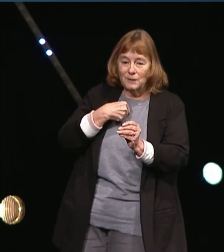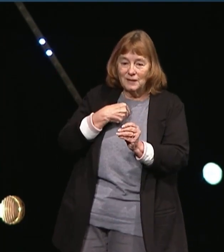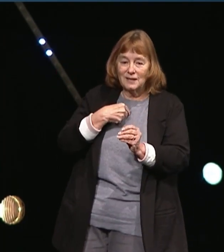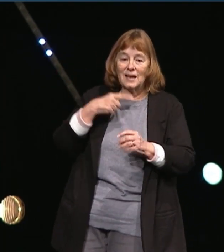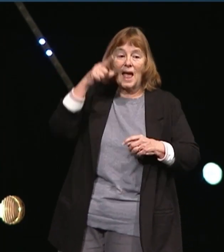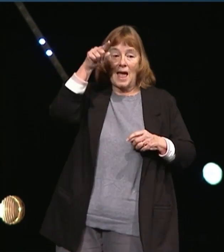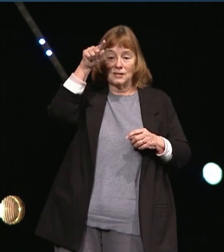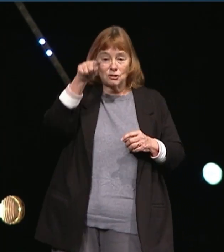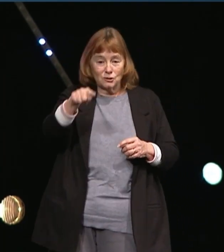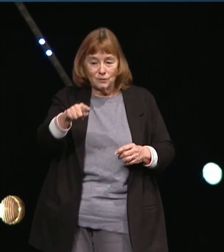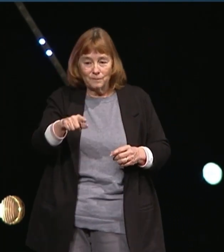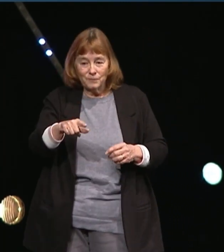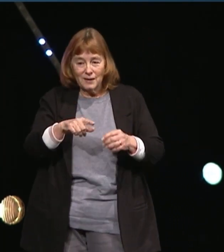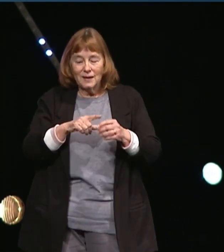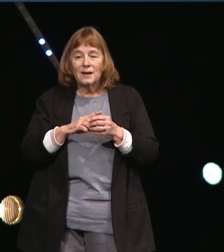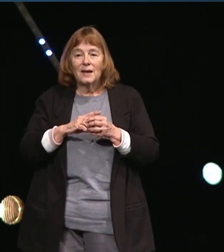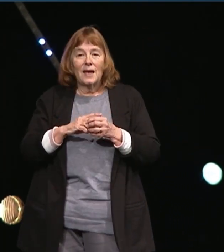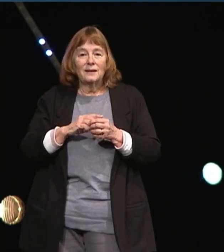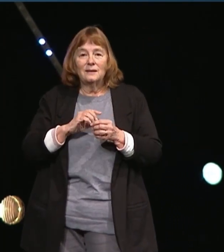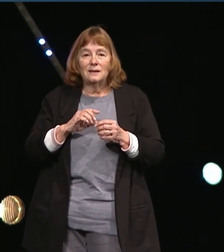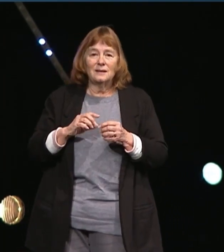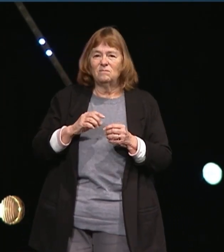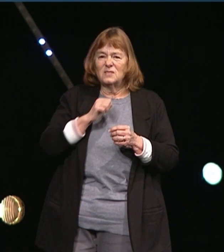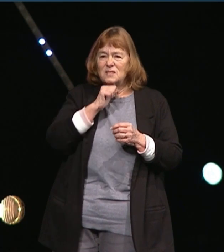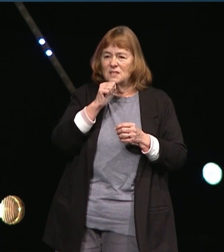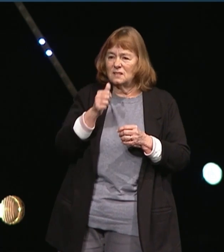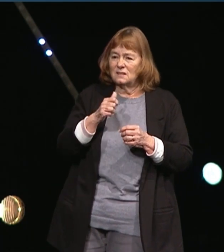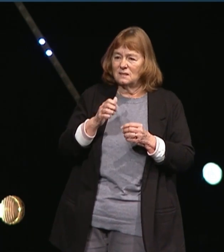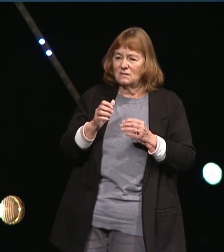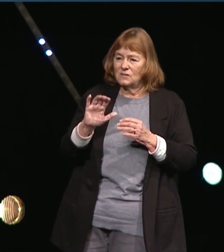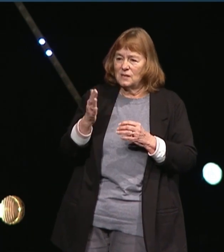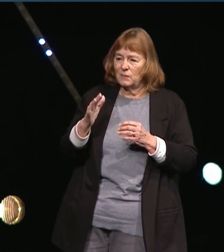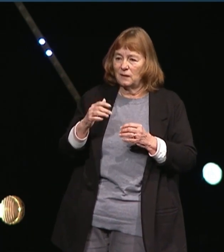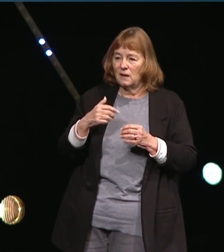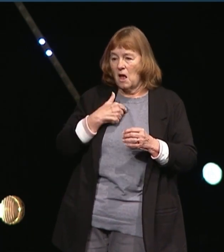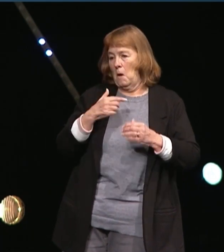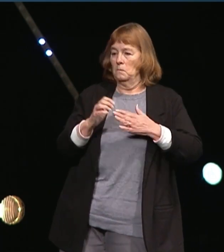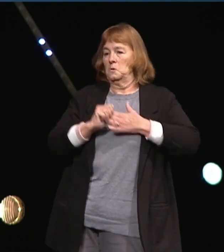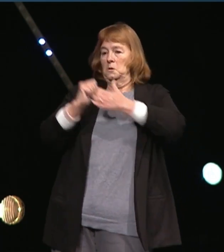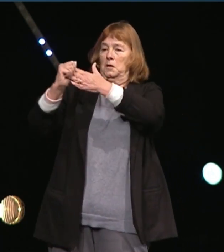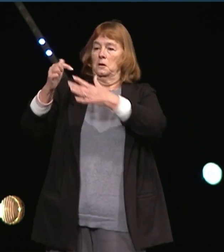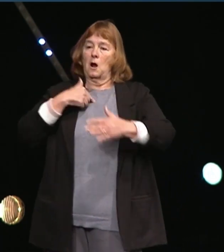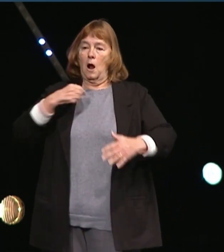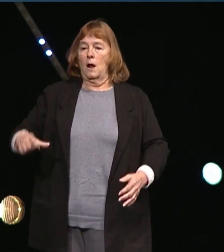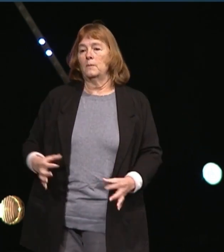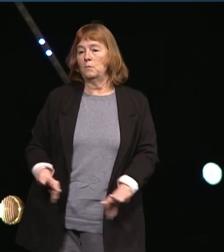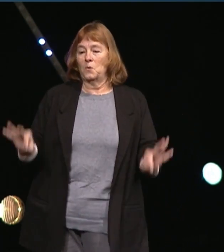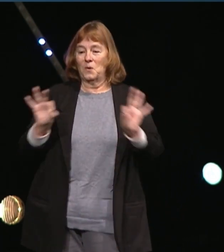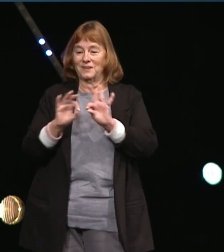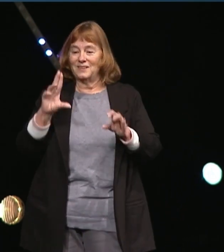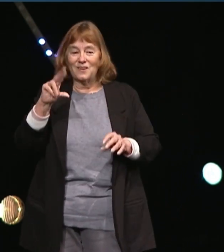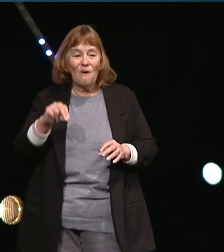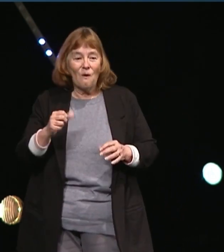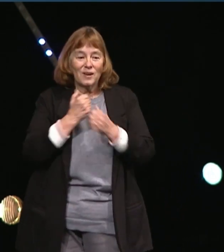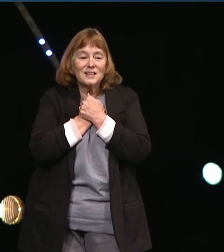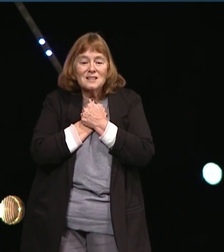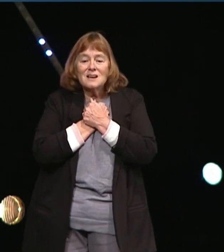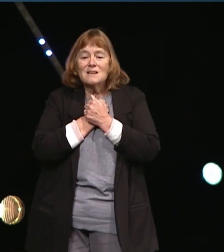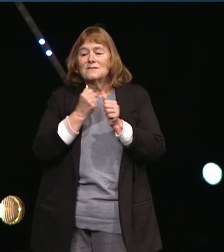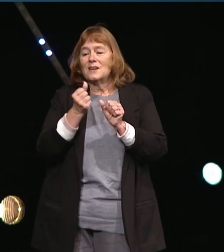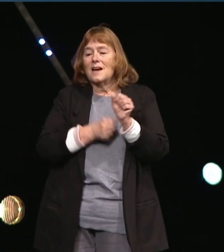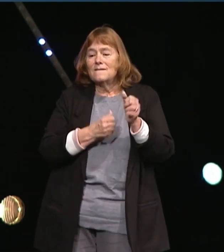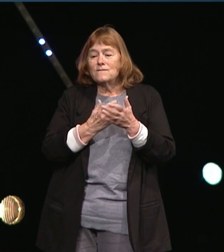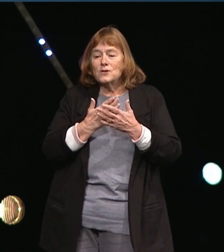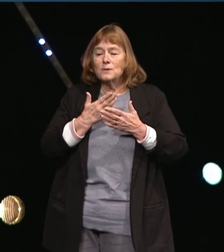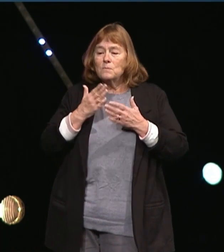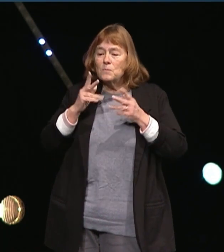you. And he never seemed above us. He seemed right with us, loving us and including us like he did that